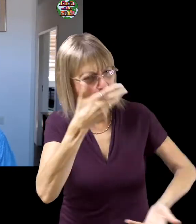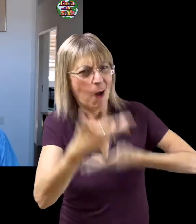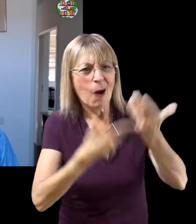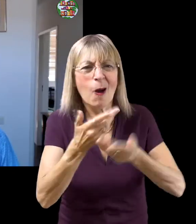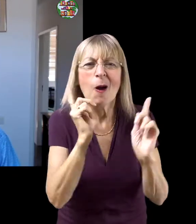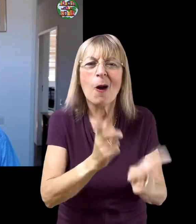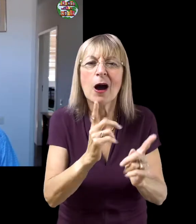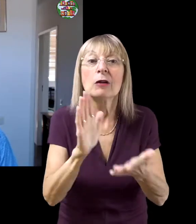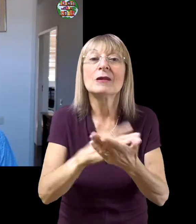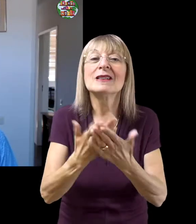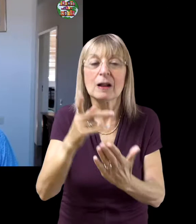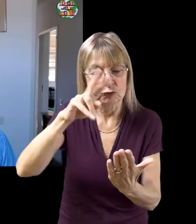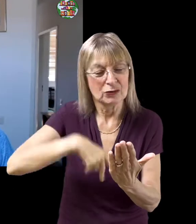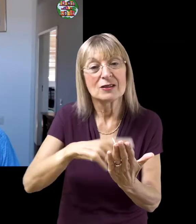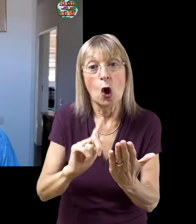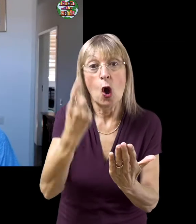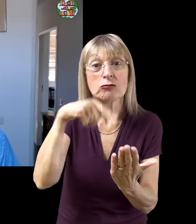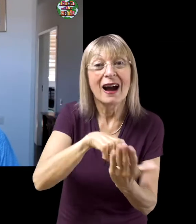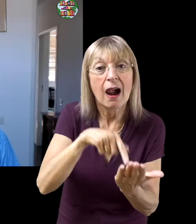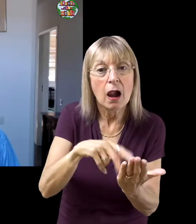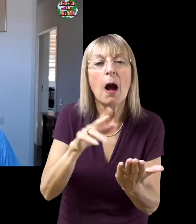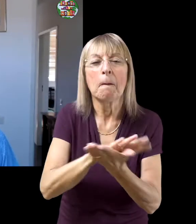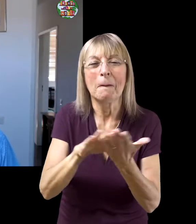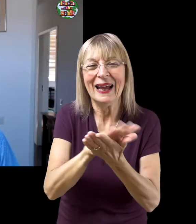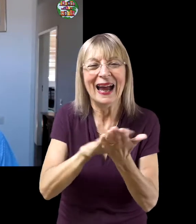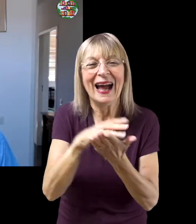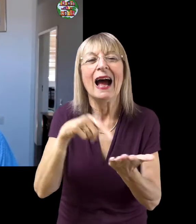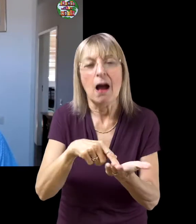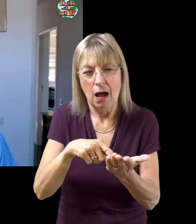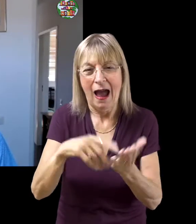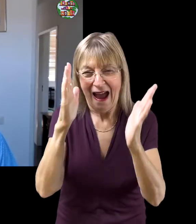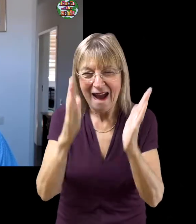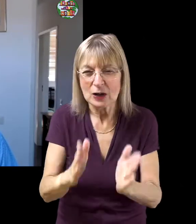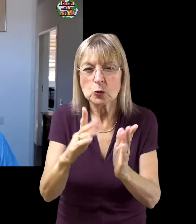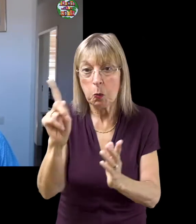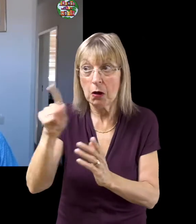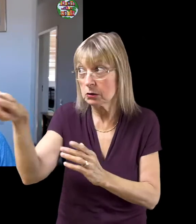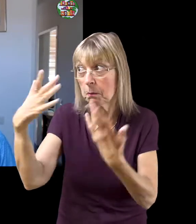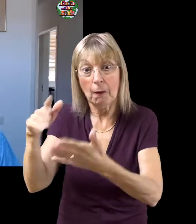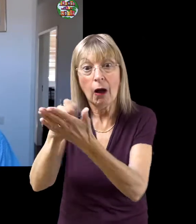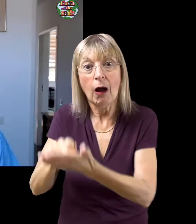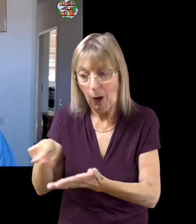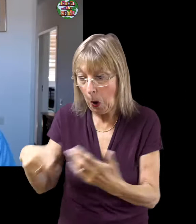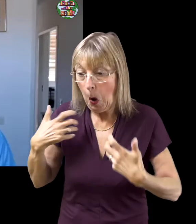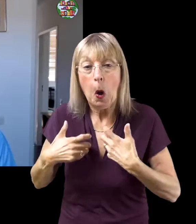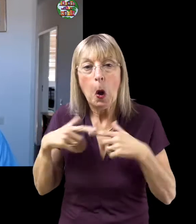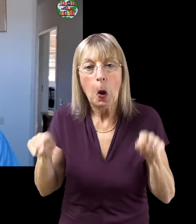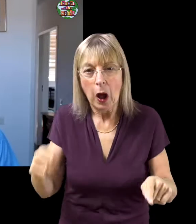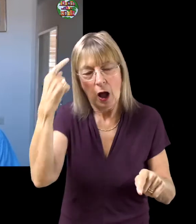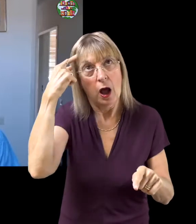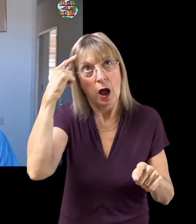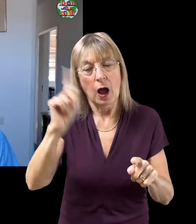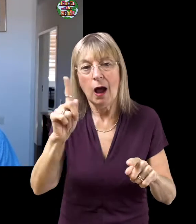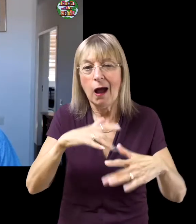you tell it. So a translator reads the original and sees the meaning of it, but has to do exactly the same things